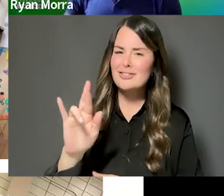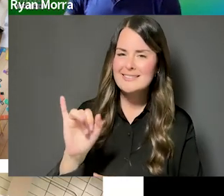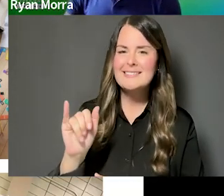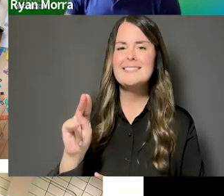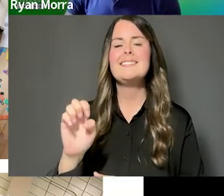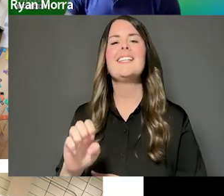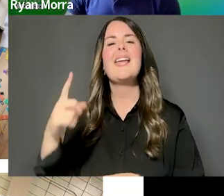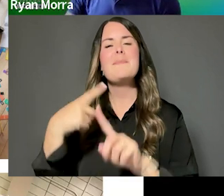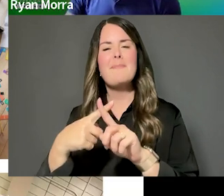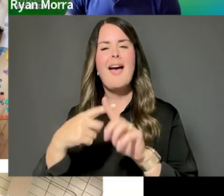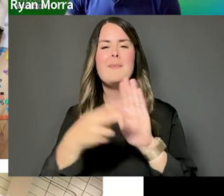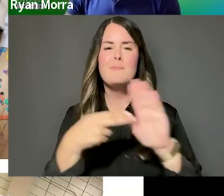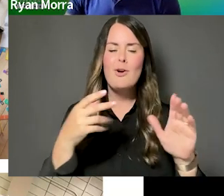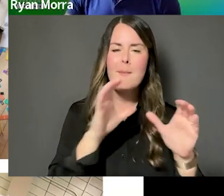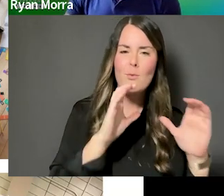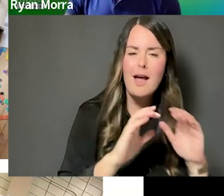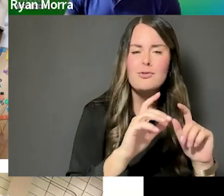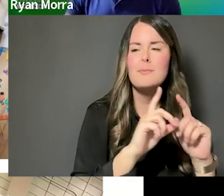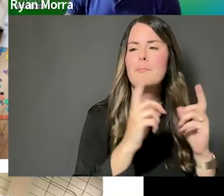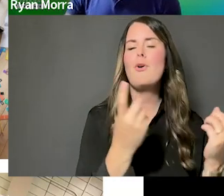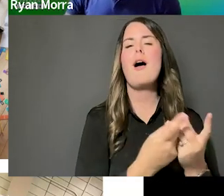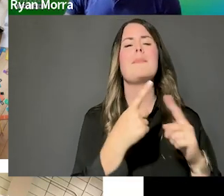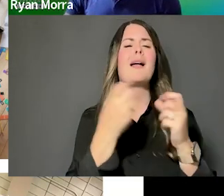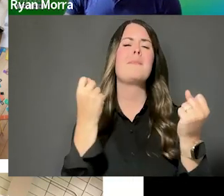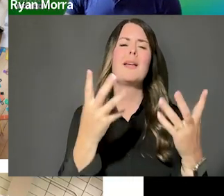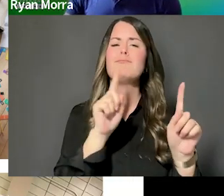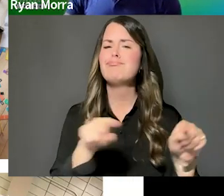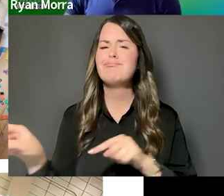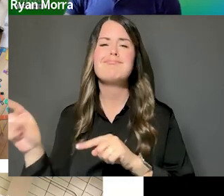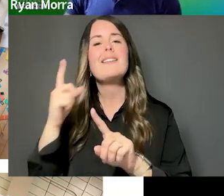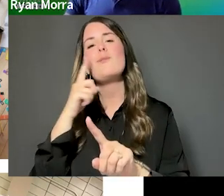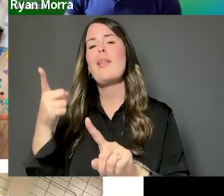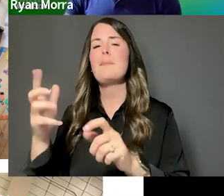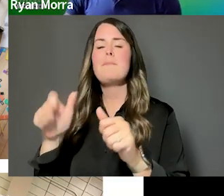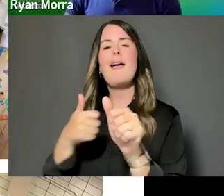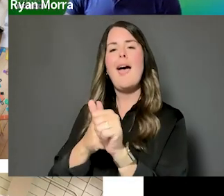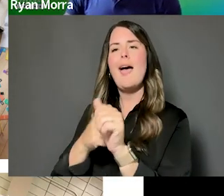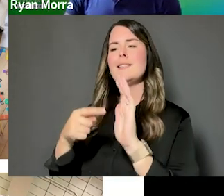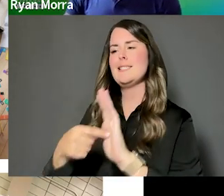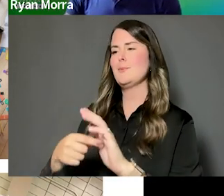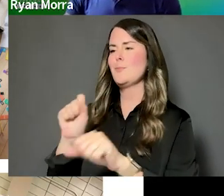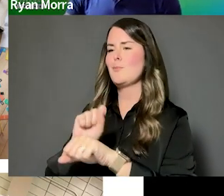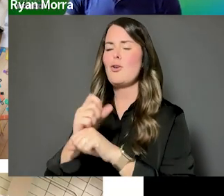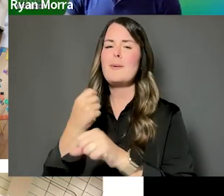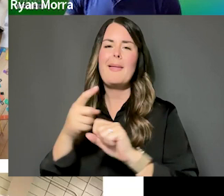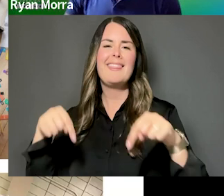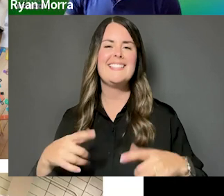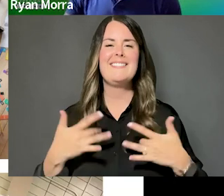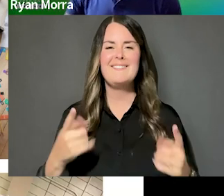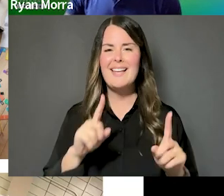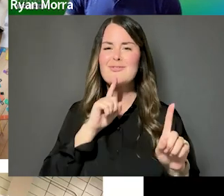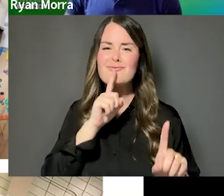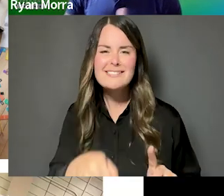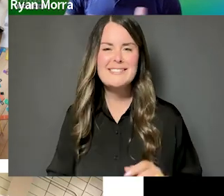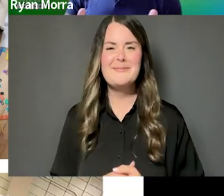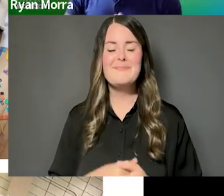our editorial team, our brand and communications department, and many others for their behind-the-scenes work to make these events a